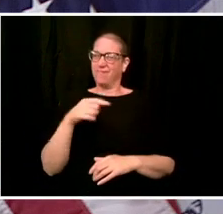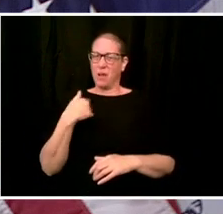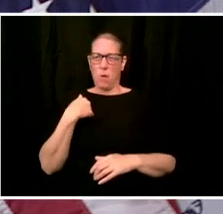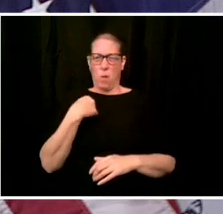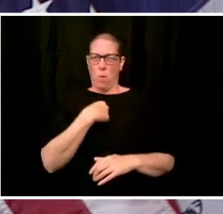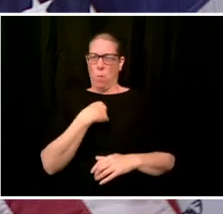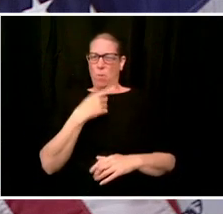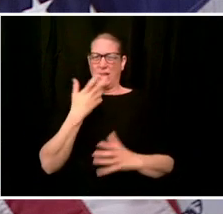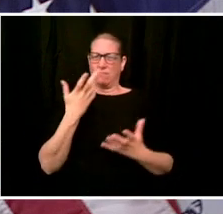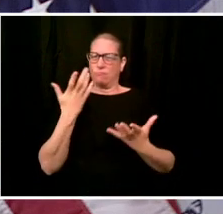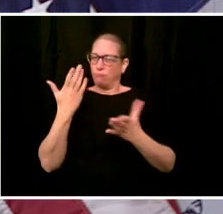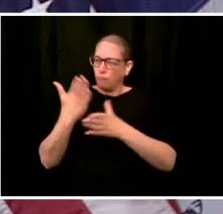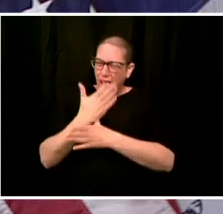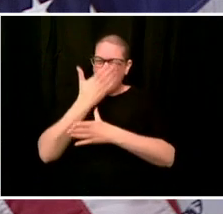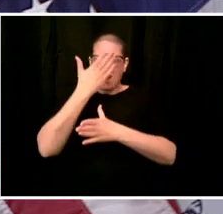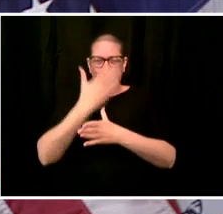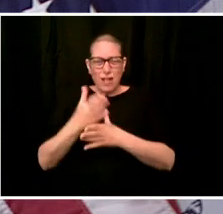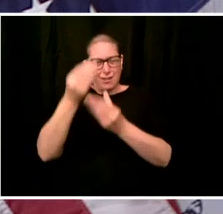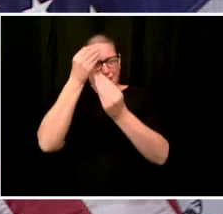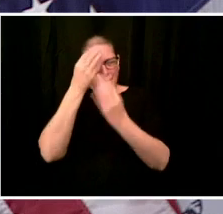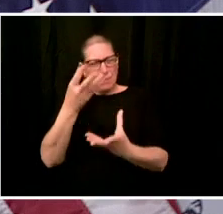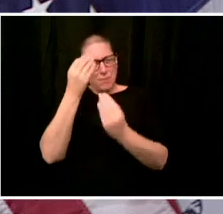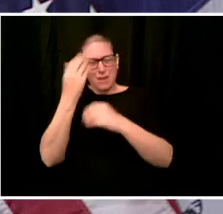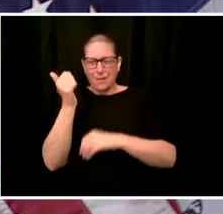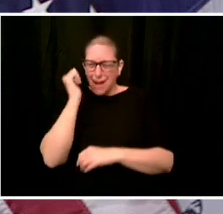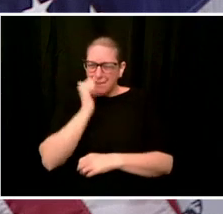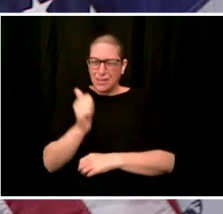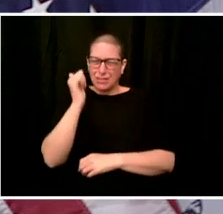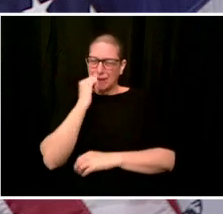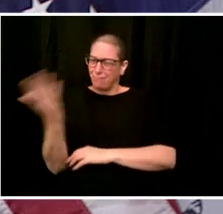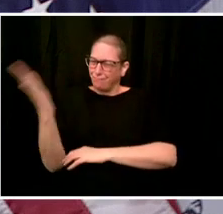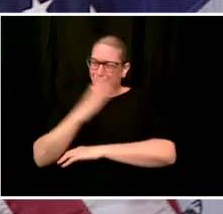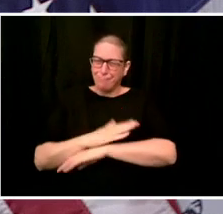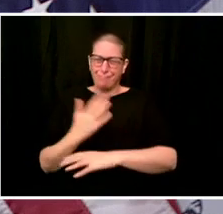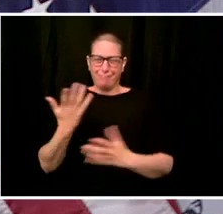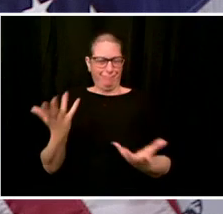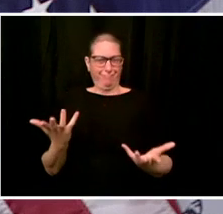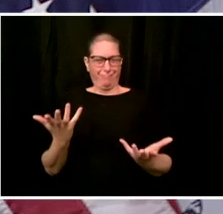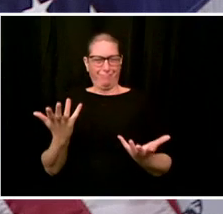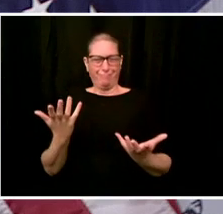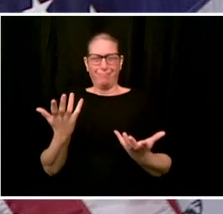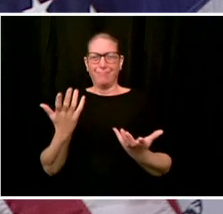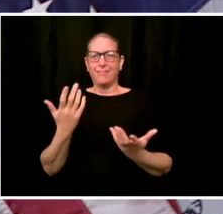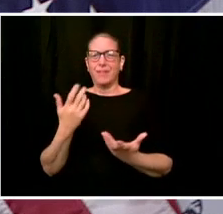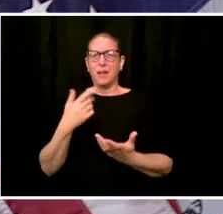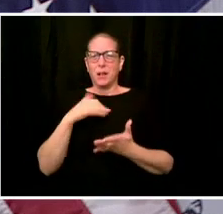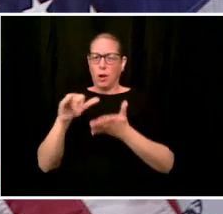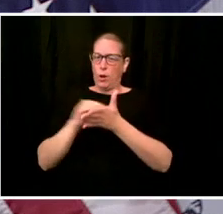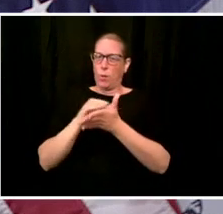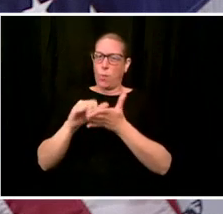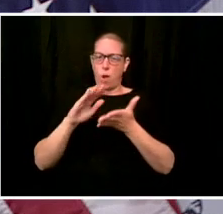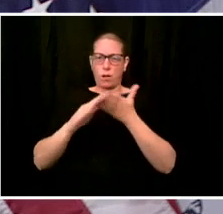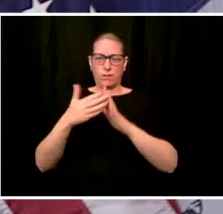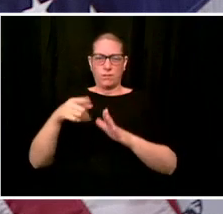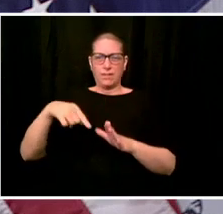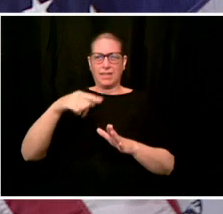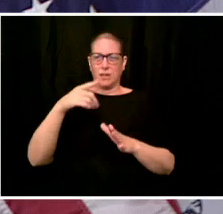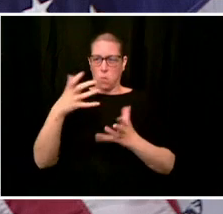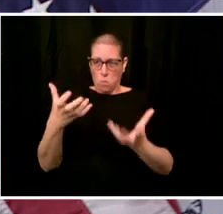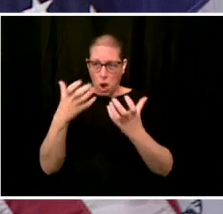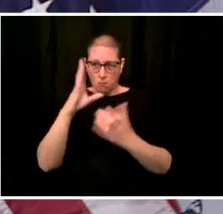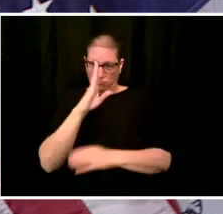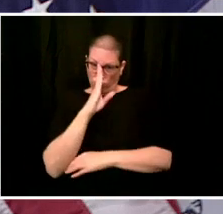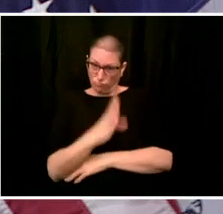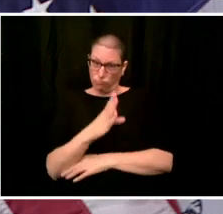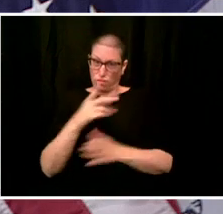unfortunate and painful information, but we've been telling people what the truth is throughout, and New Yorkers have wanted to hear what's going on and